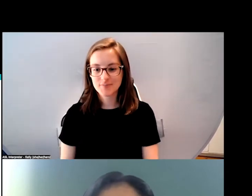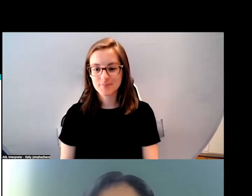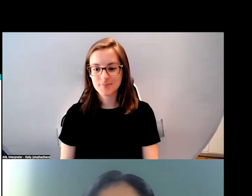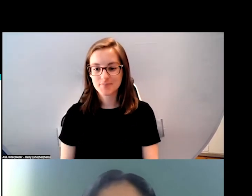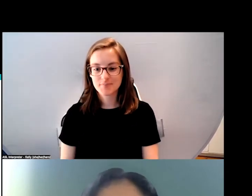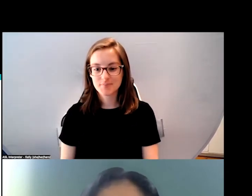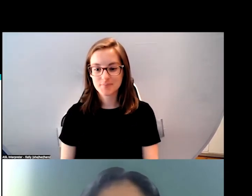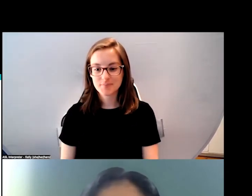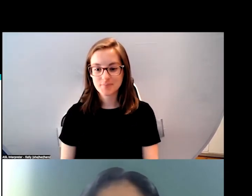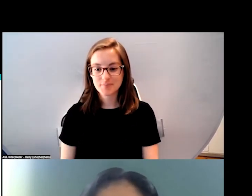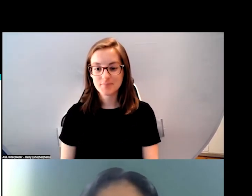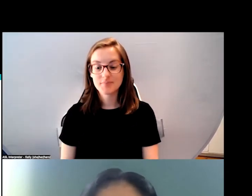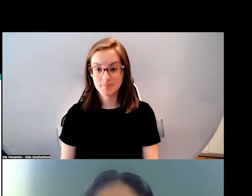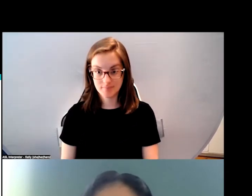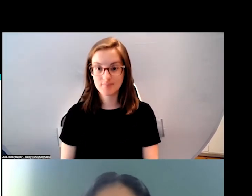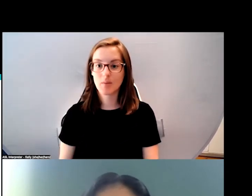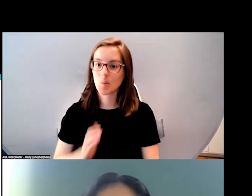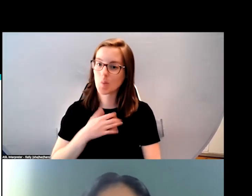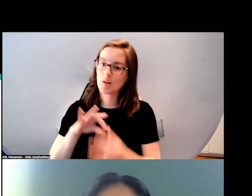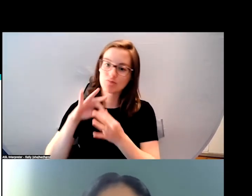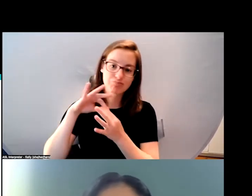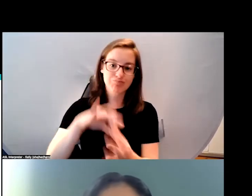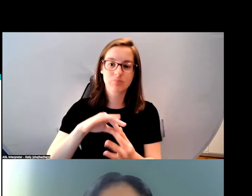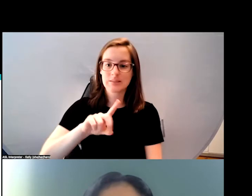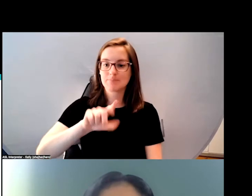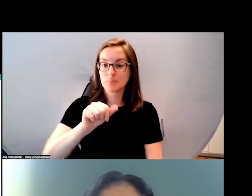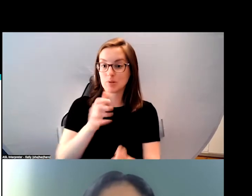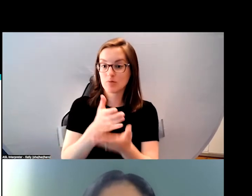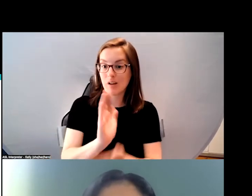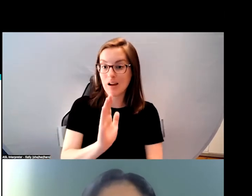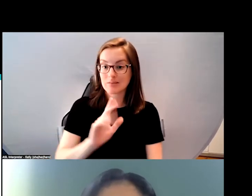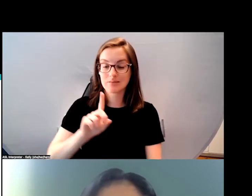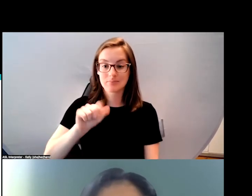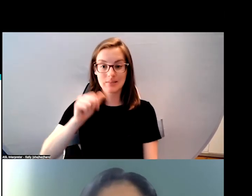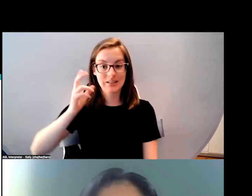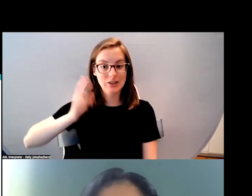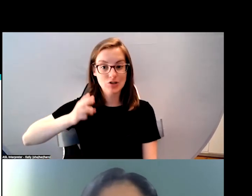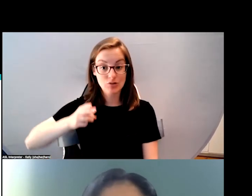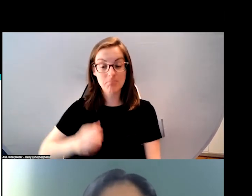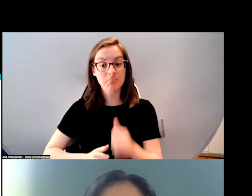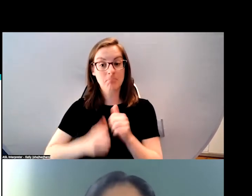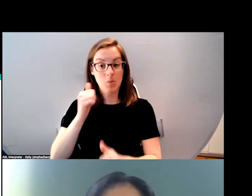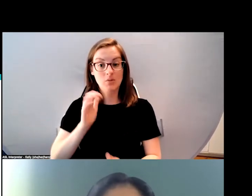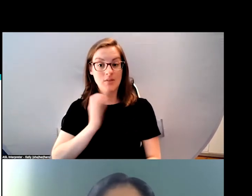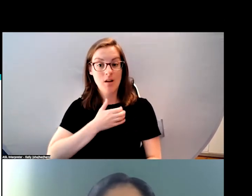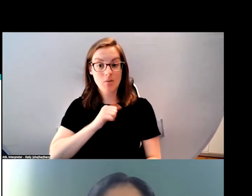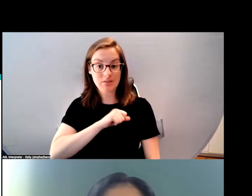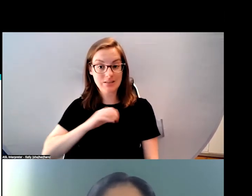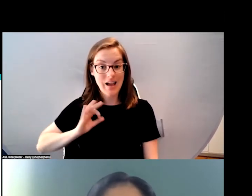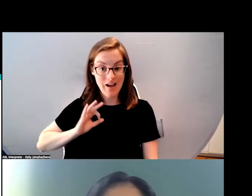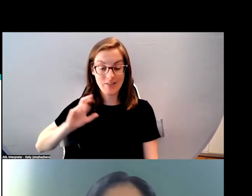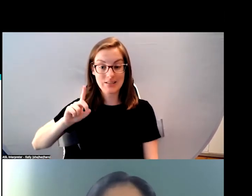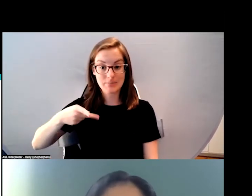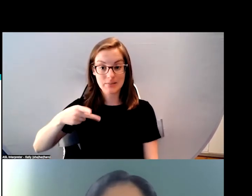because of that, because we're rooted in disability rights and disability history, the majority of our staff at DPC and my